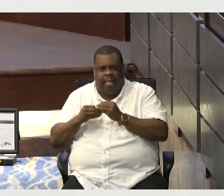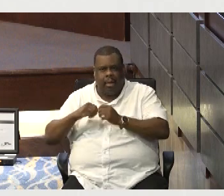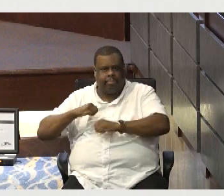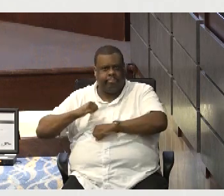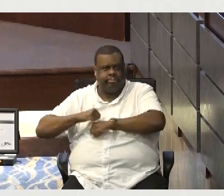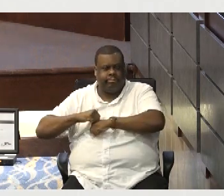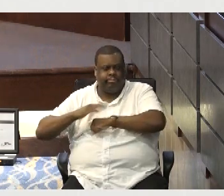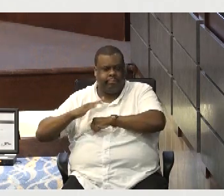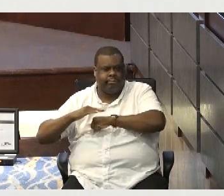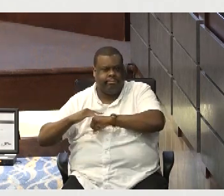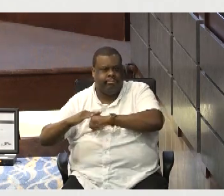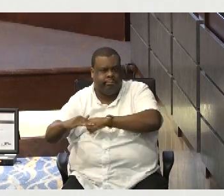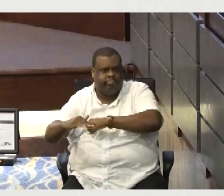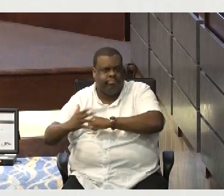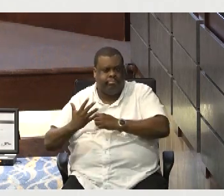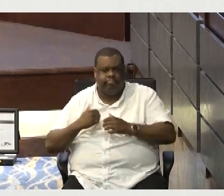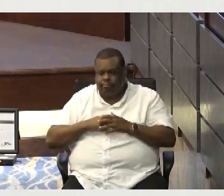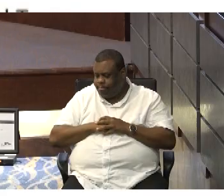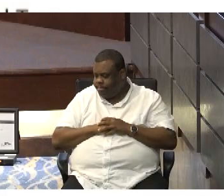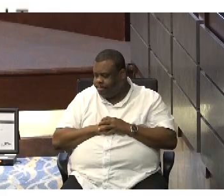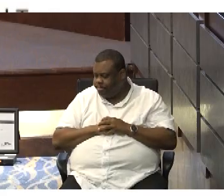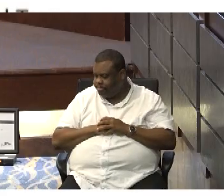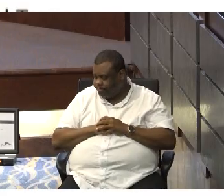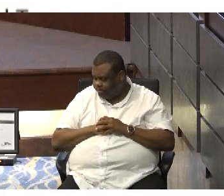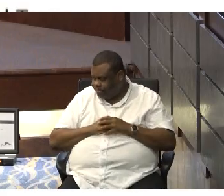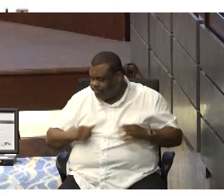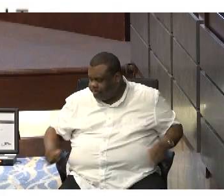So continuing into the street design criteria,